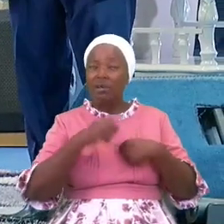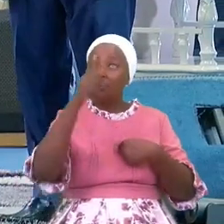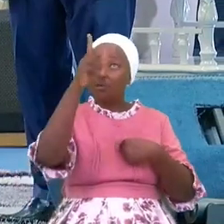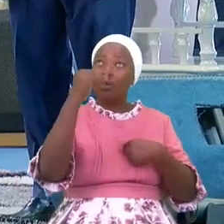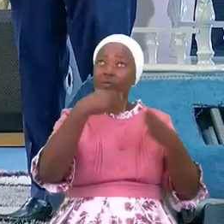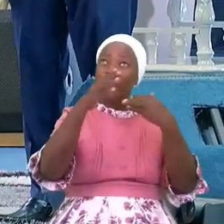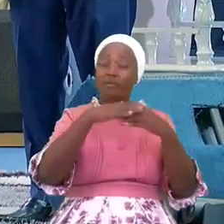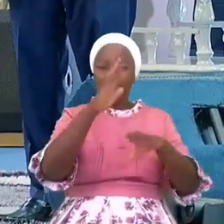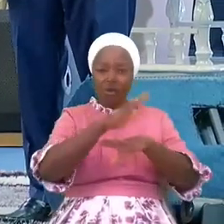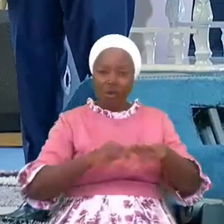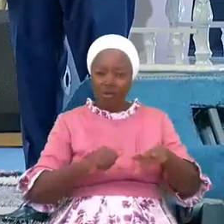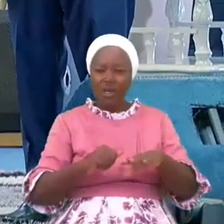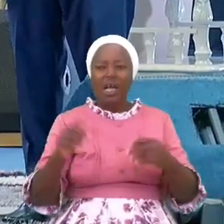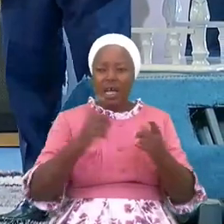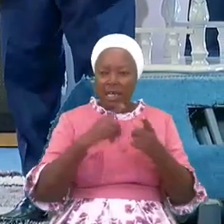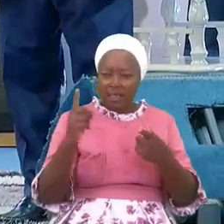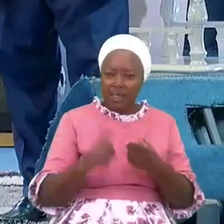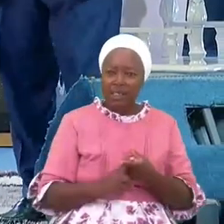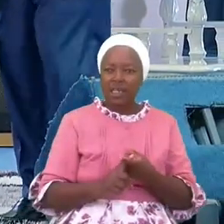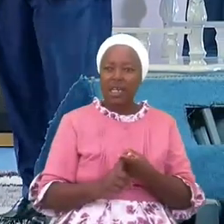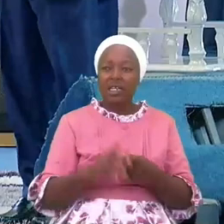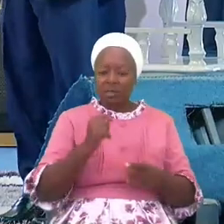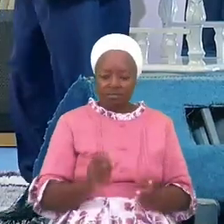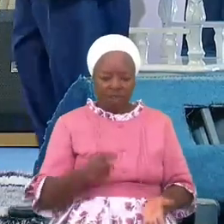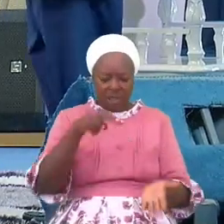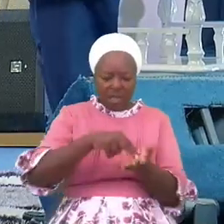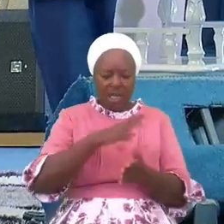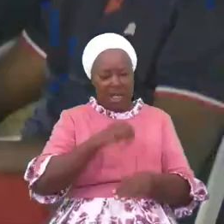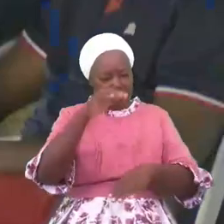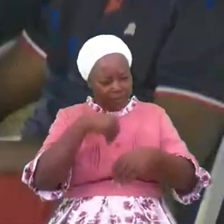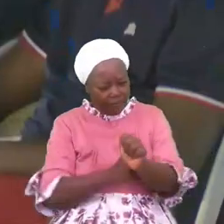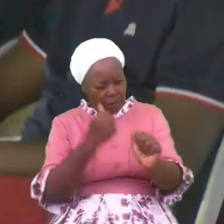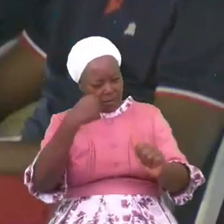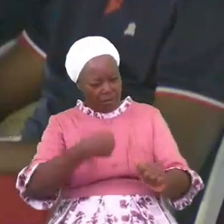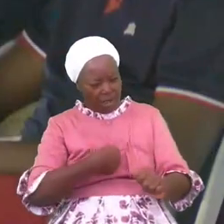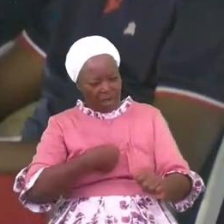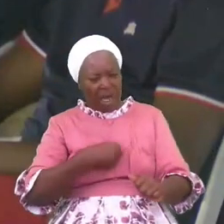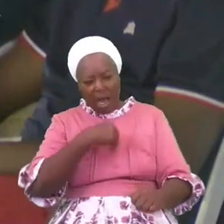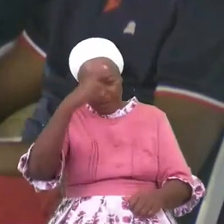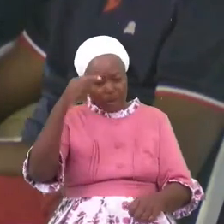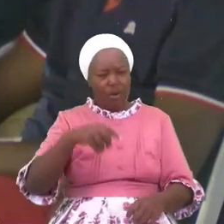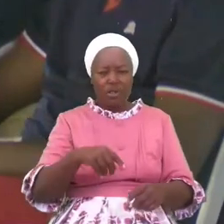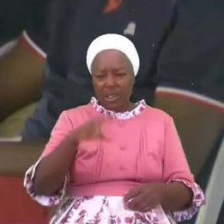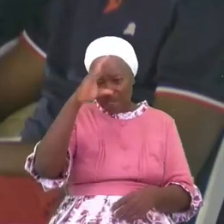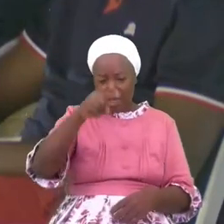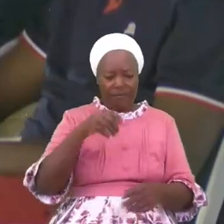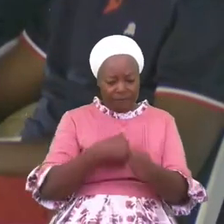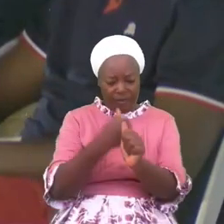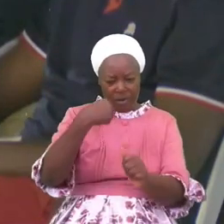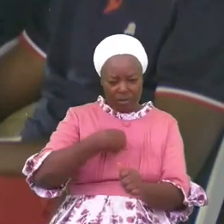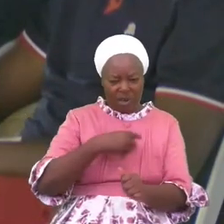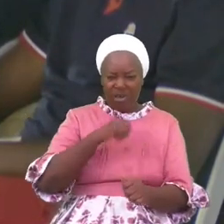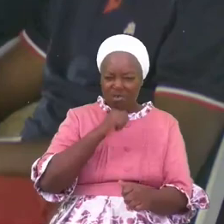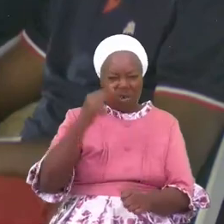me, not minding what anybody will say, I blessed him and increased